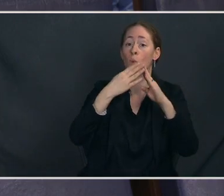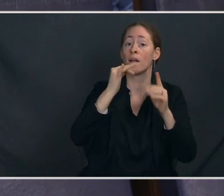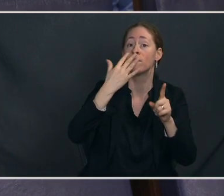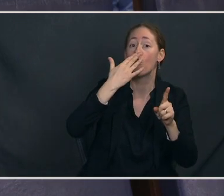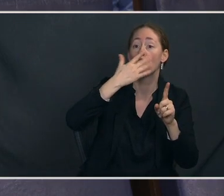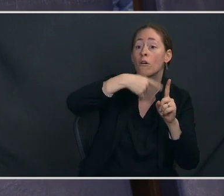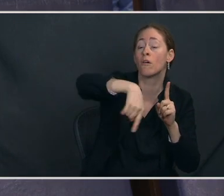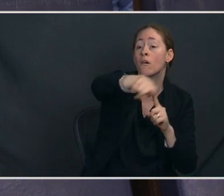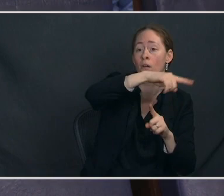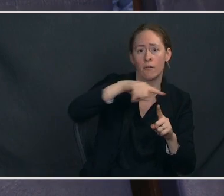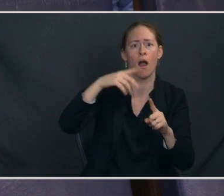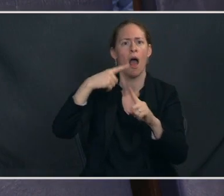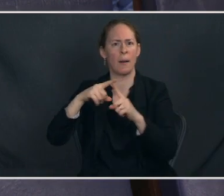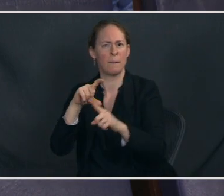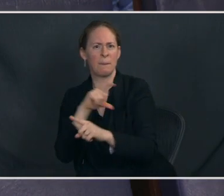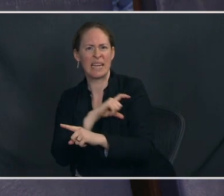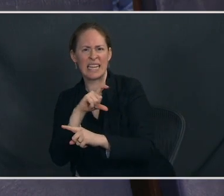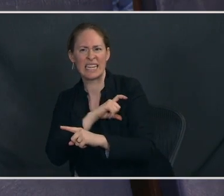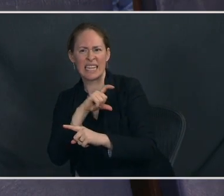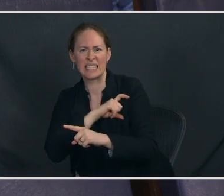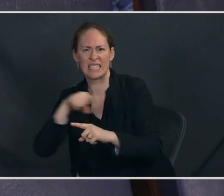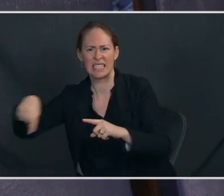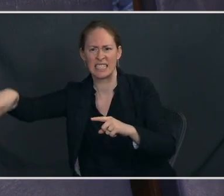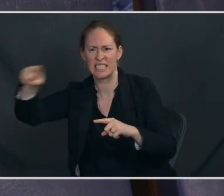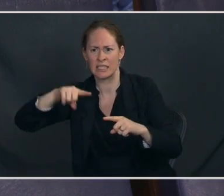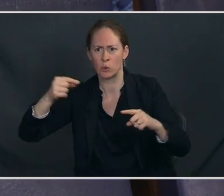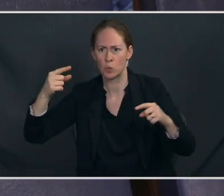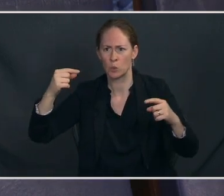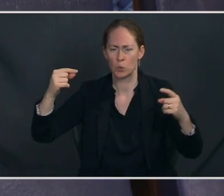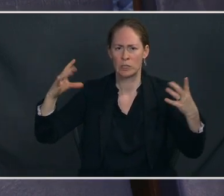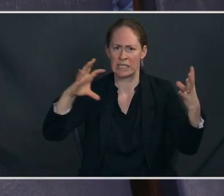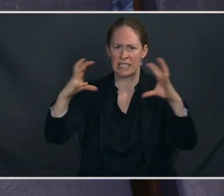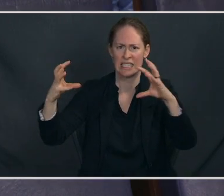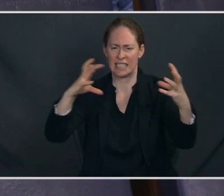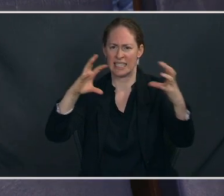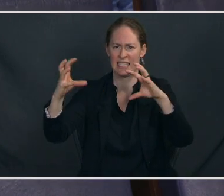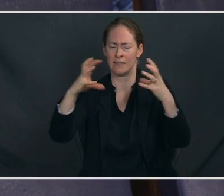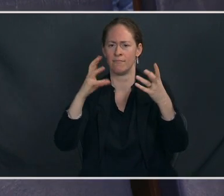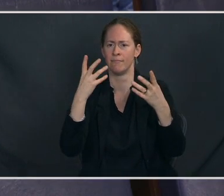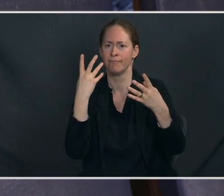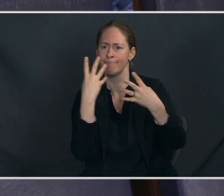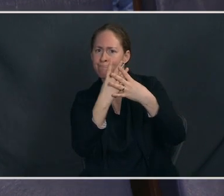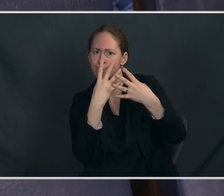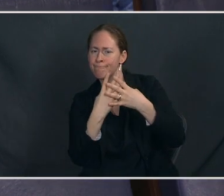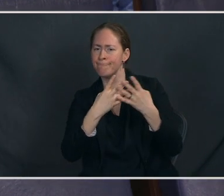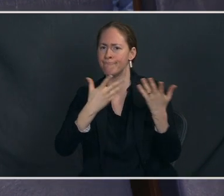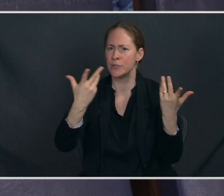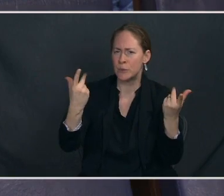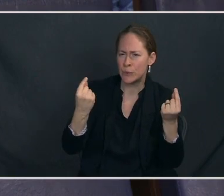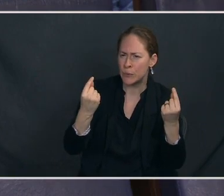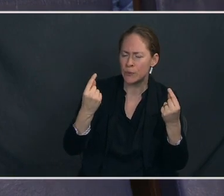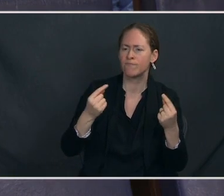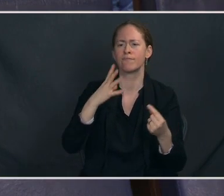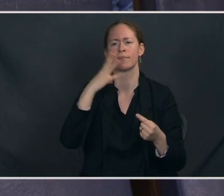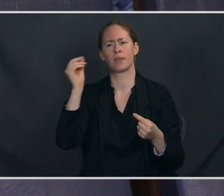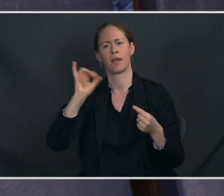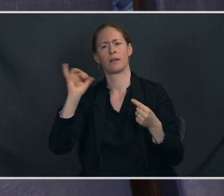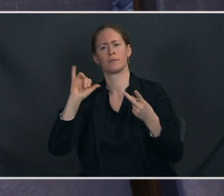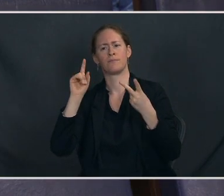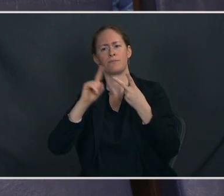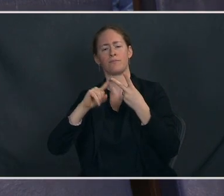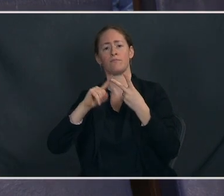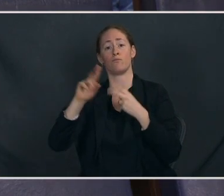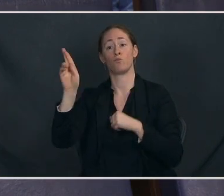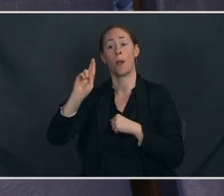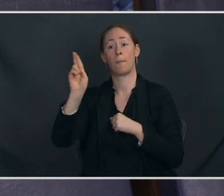mass incarceration component? And then second question, Republican legislatures have signaled that they're going to look to roll